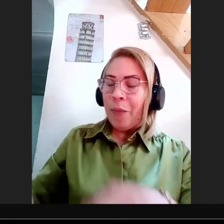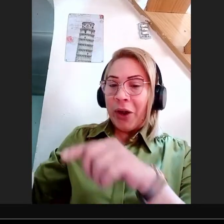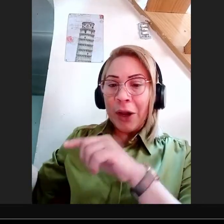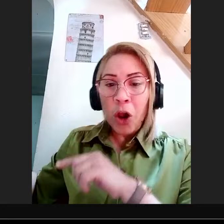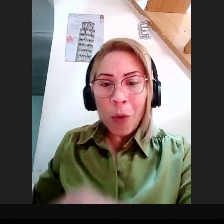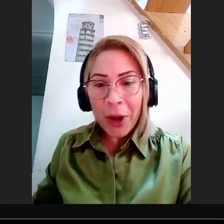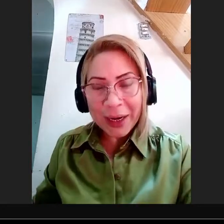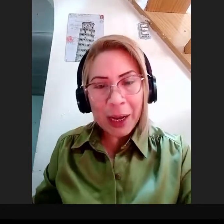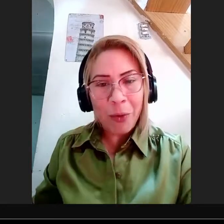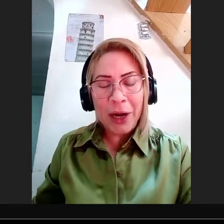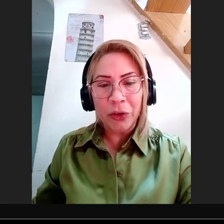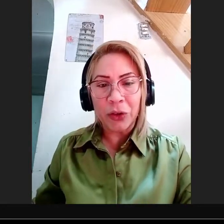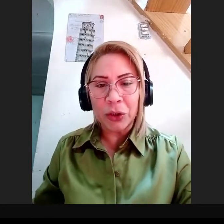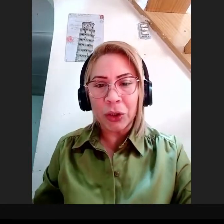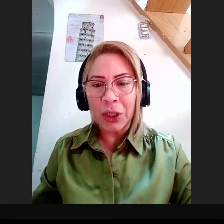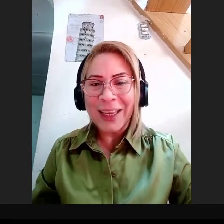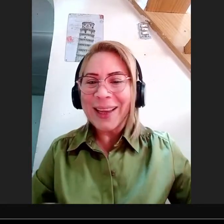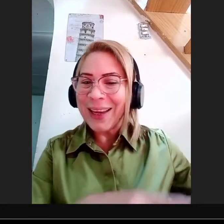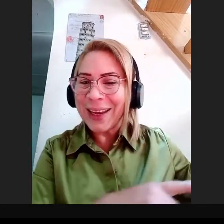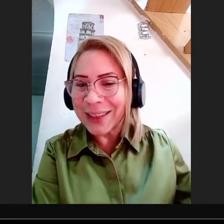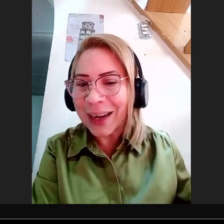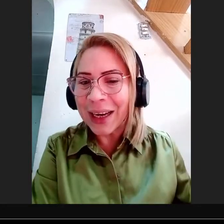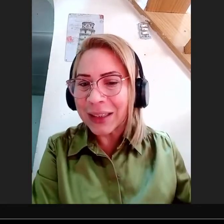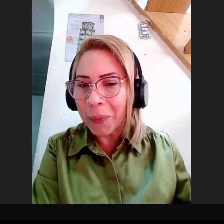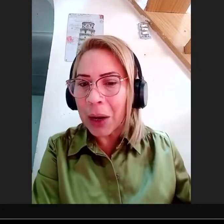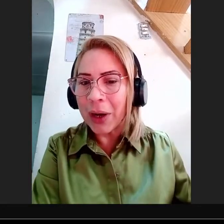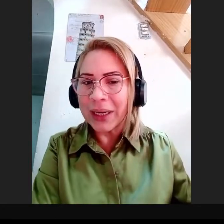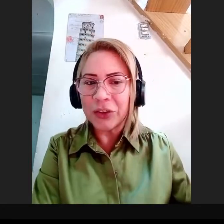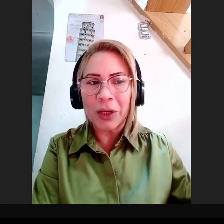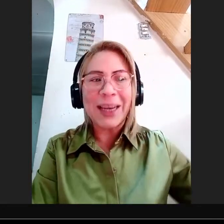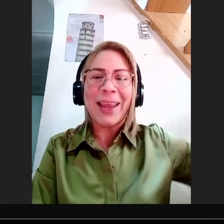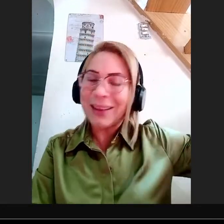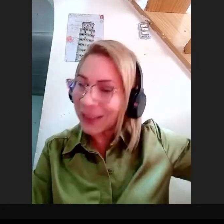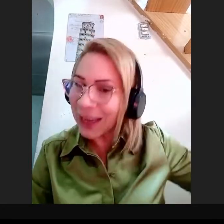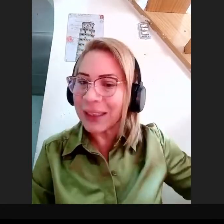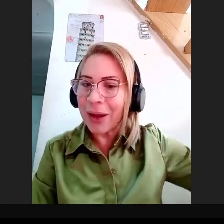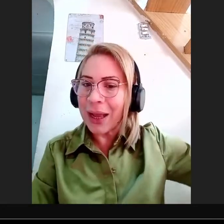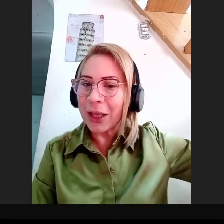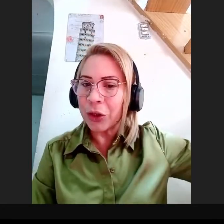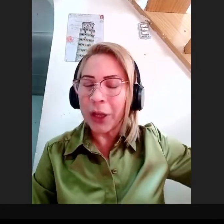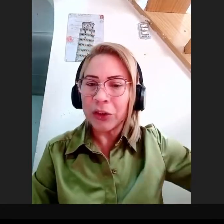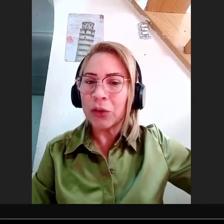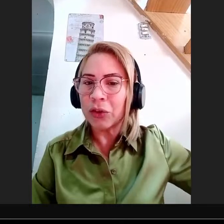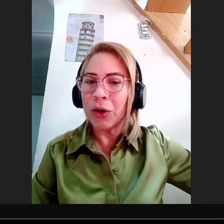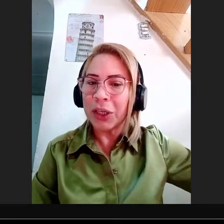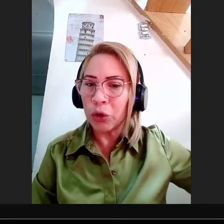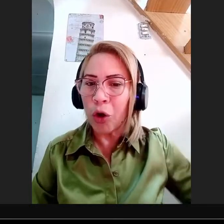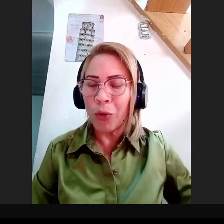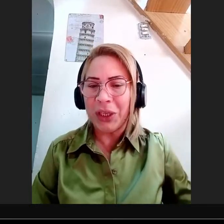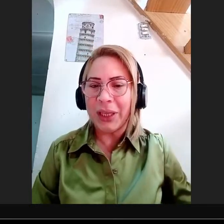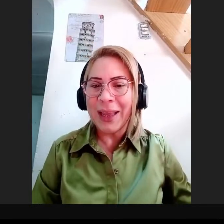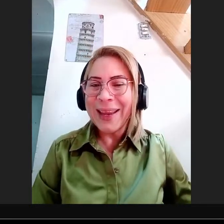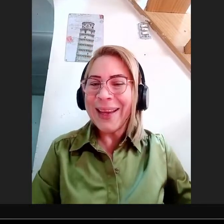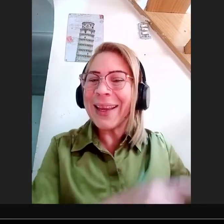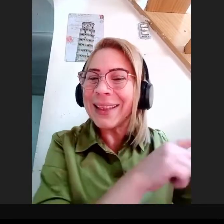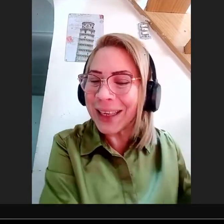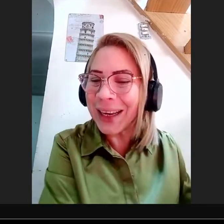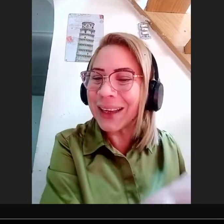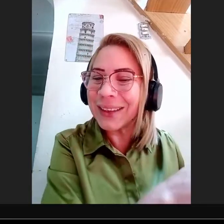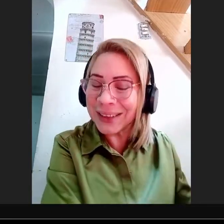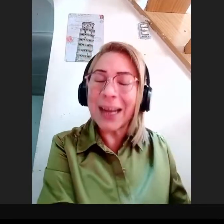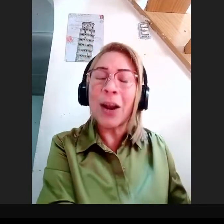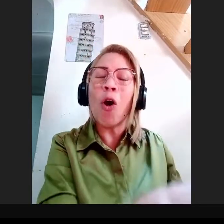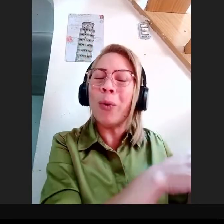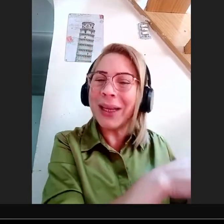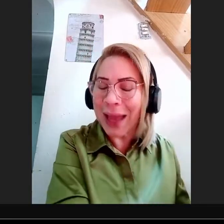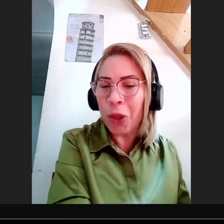making of this crime a job, and enslaving us and depriving the jobs or depriving